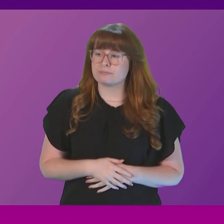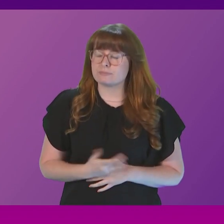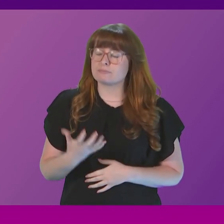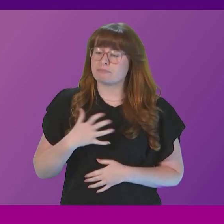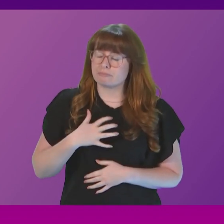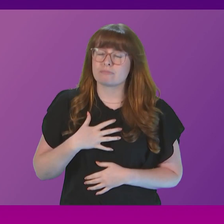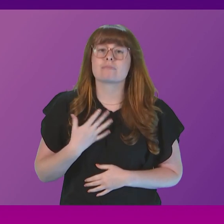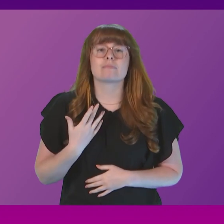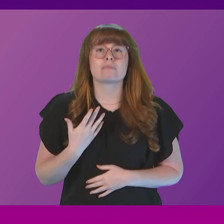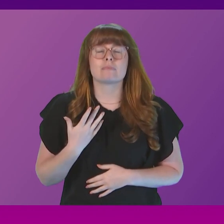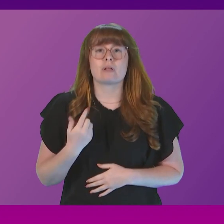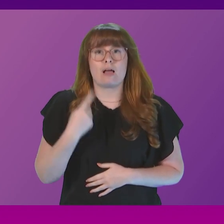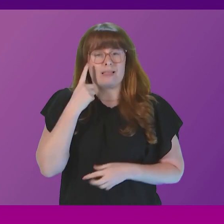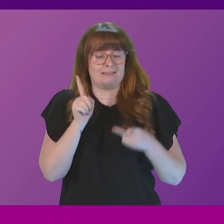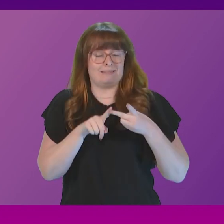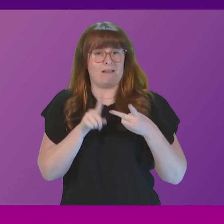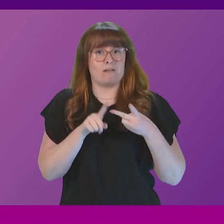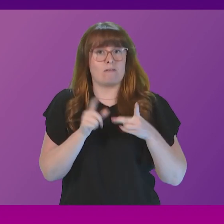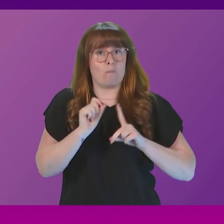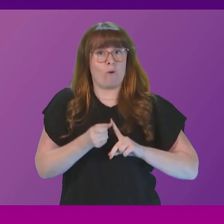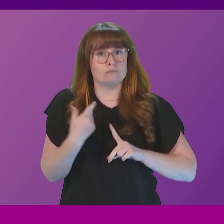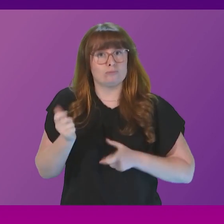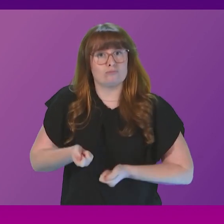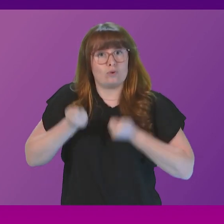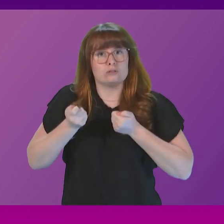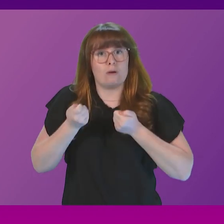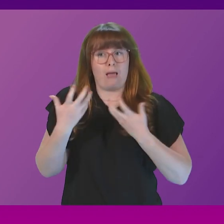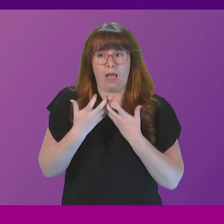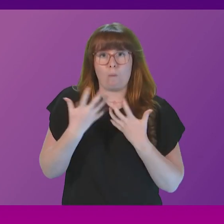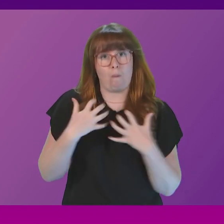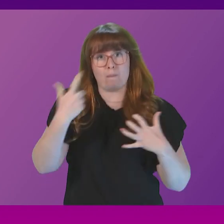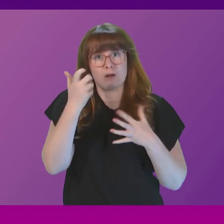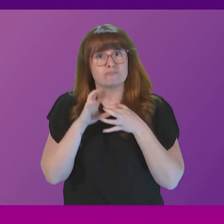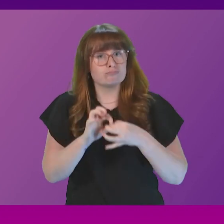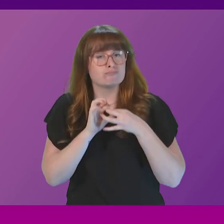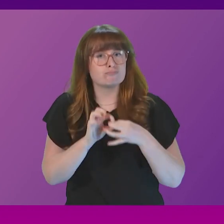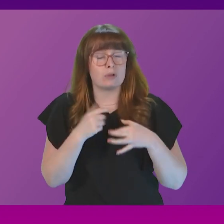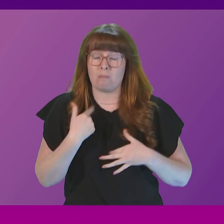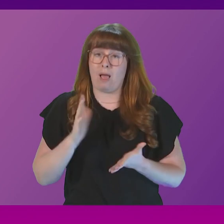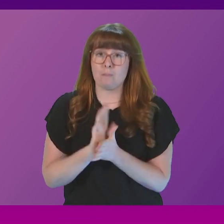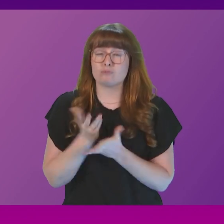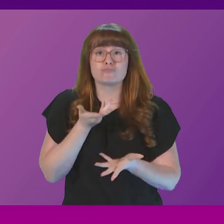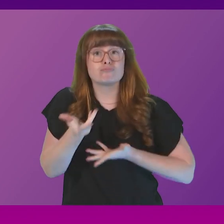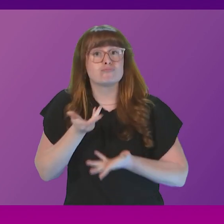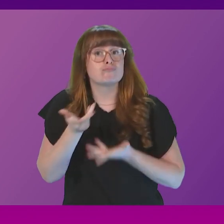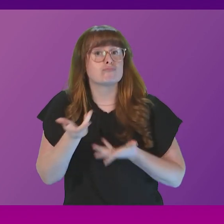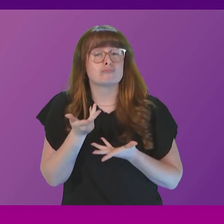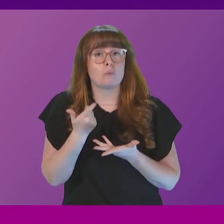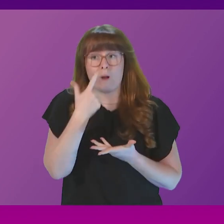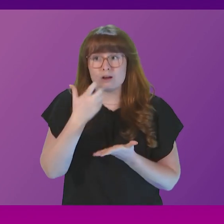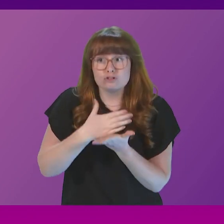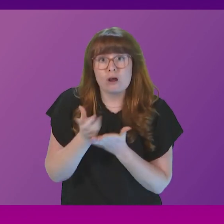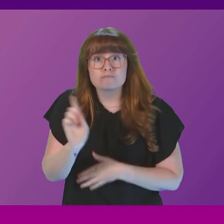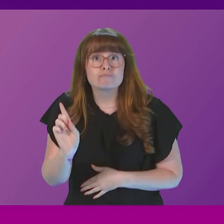I think on the second point, on the latter point around how the Parliament engages, again, I would be up for a conversation about what we can share. There obviously has